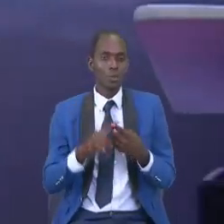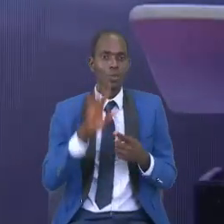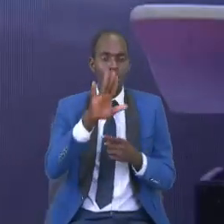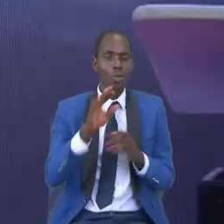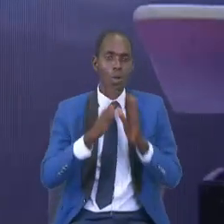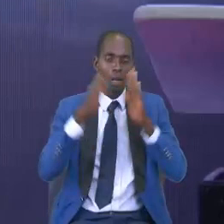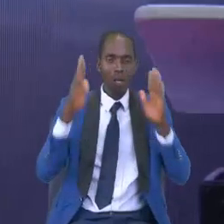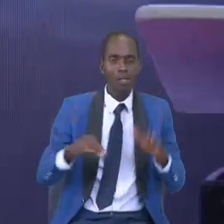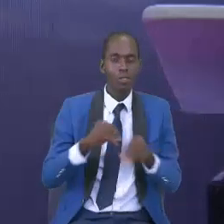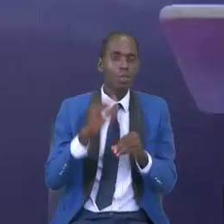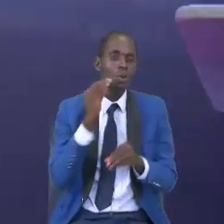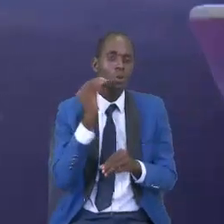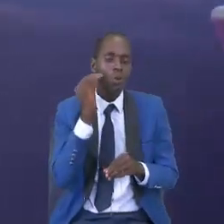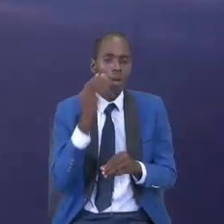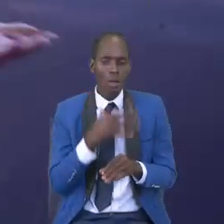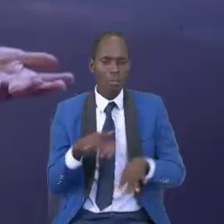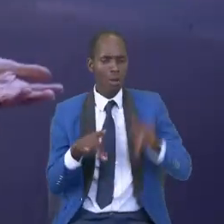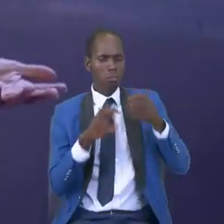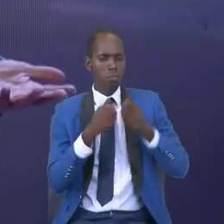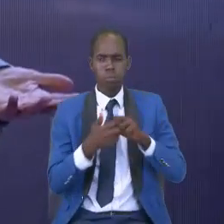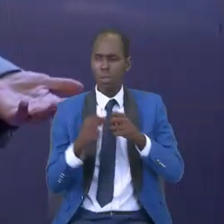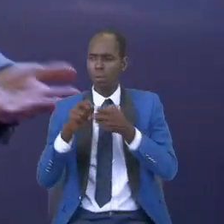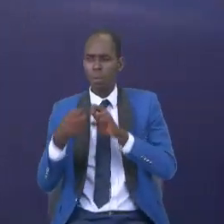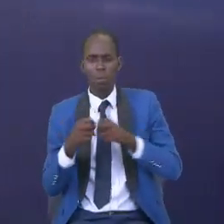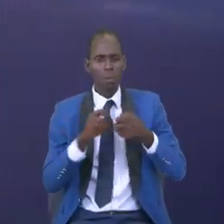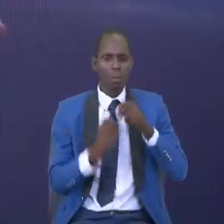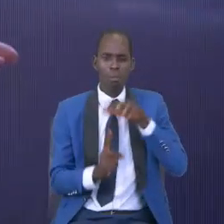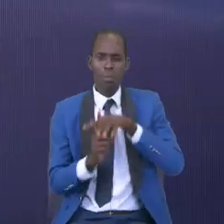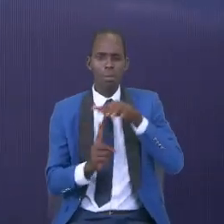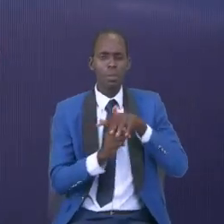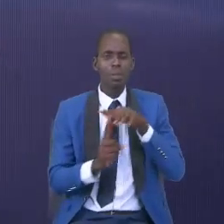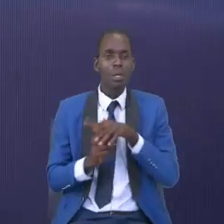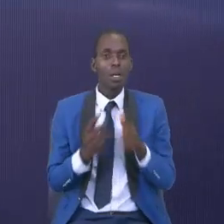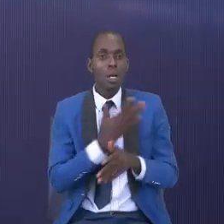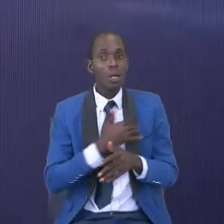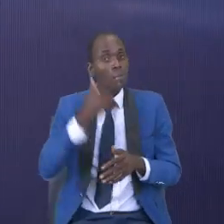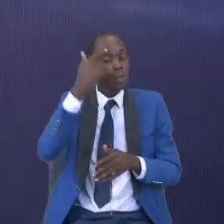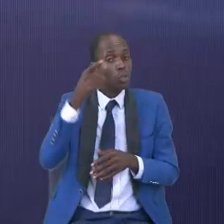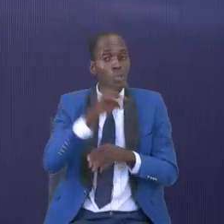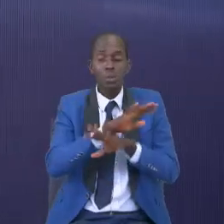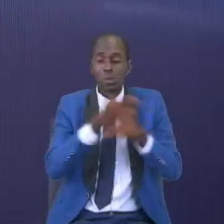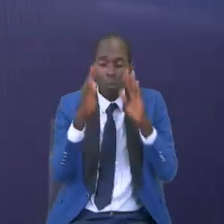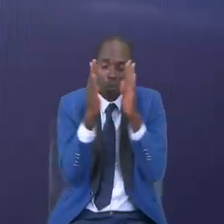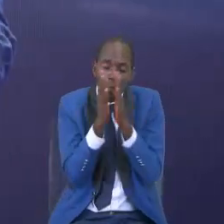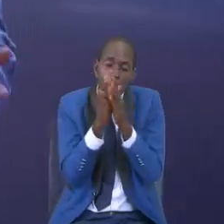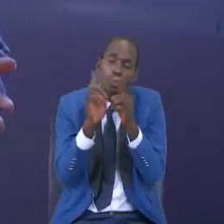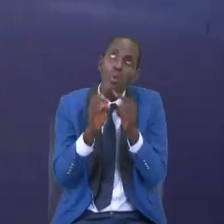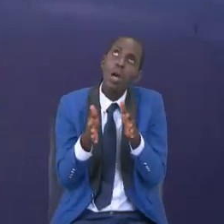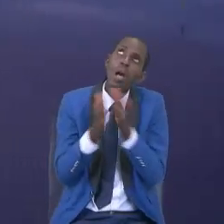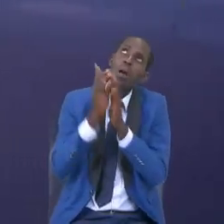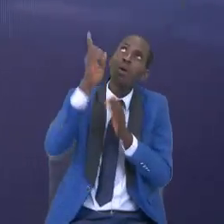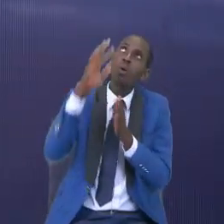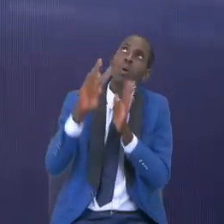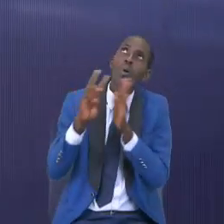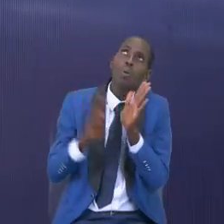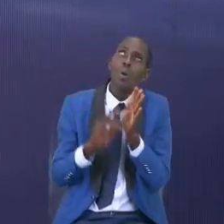boat and just discovered problem here, problem here, problem here. And because you didn't pray to ask the Lord, oh Lord, why